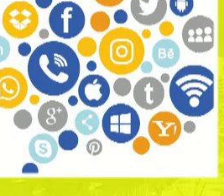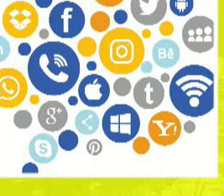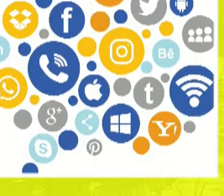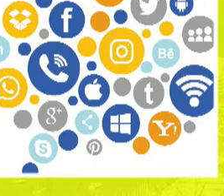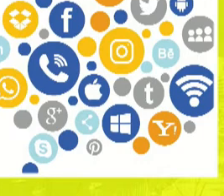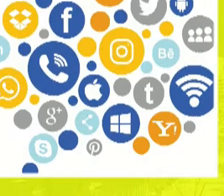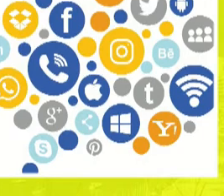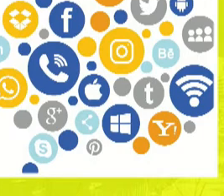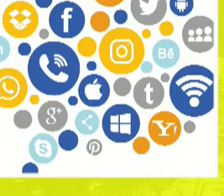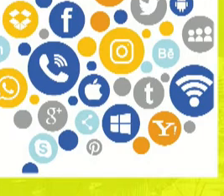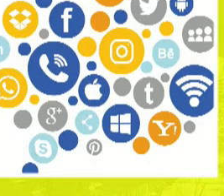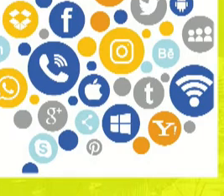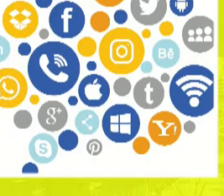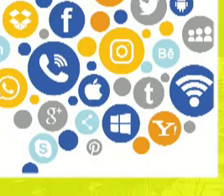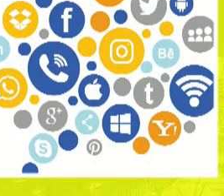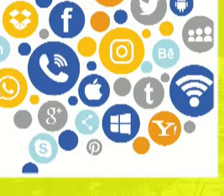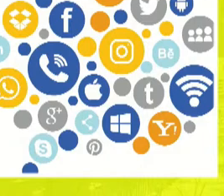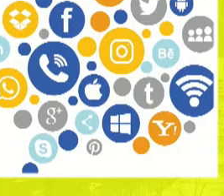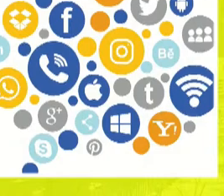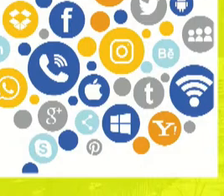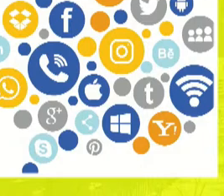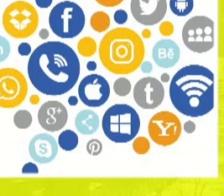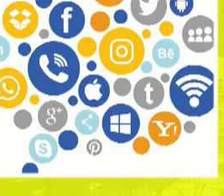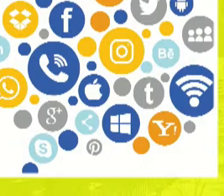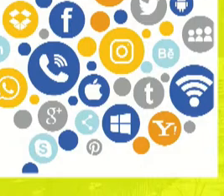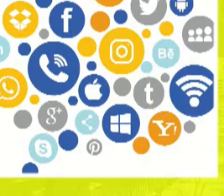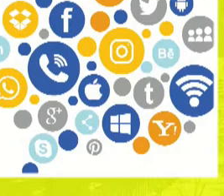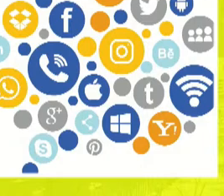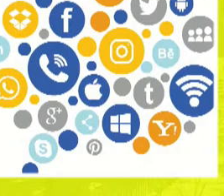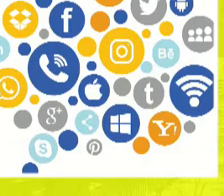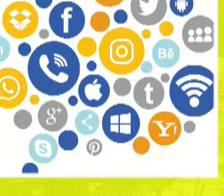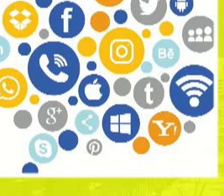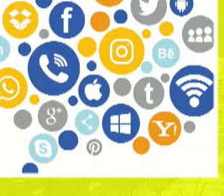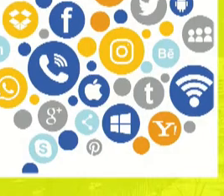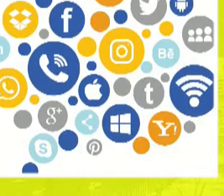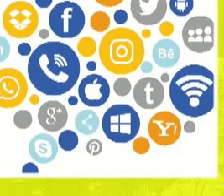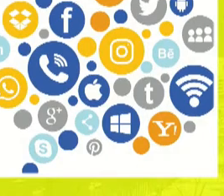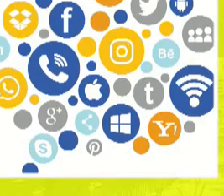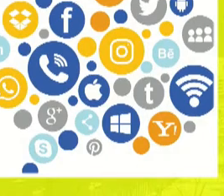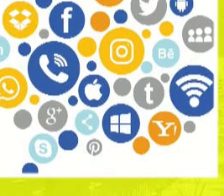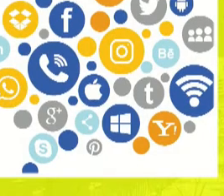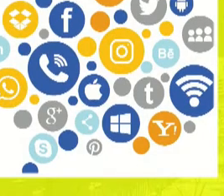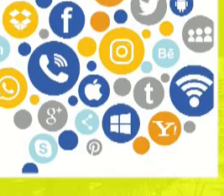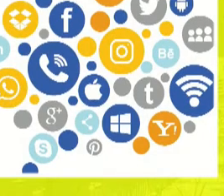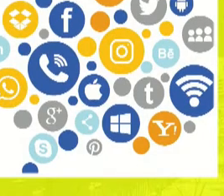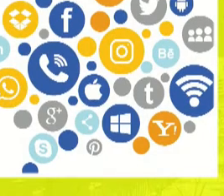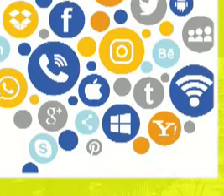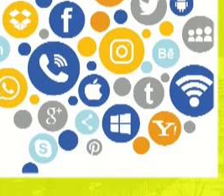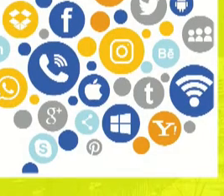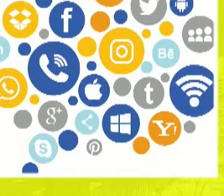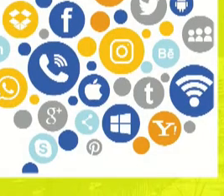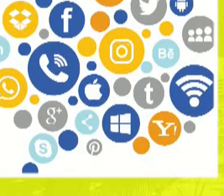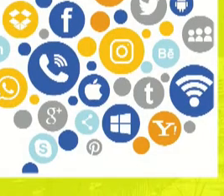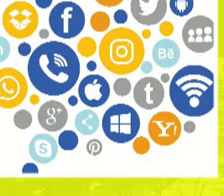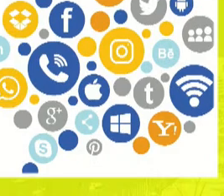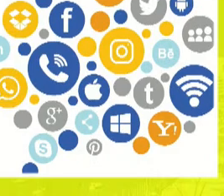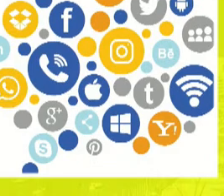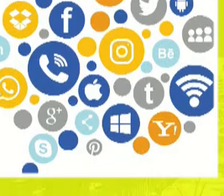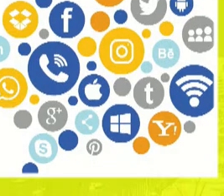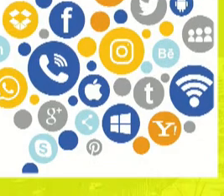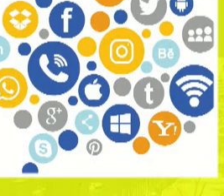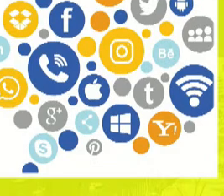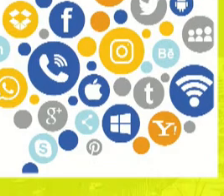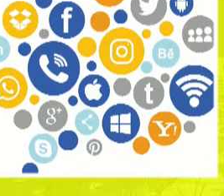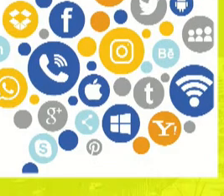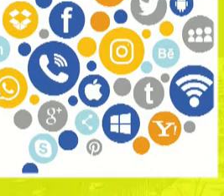within this issue of understanding the online forces with the disorder of information